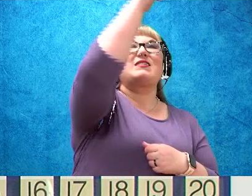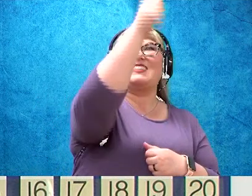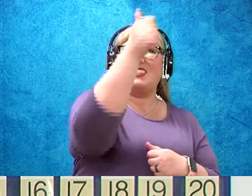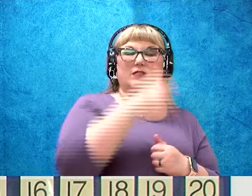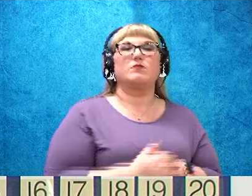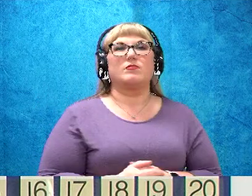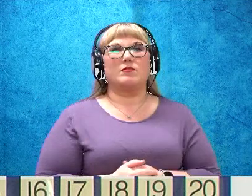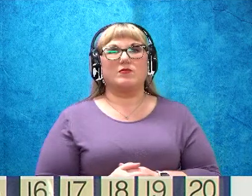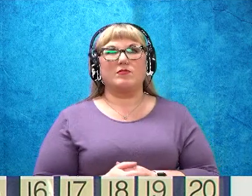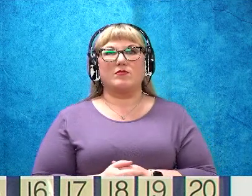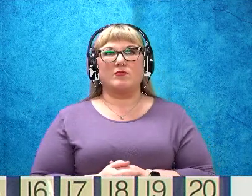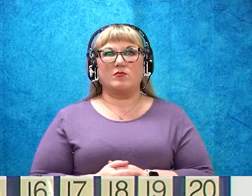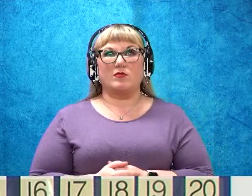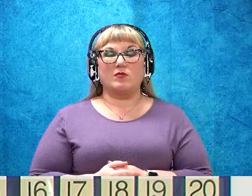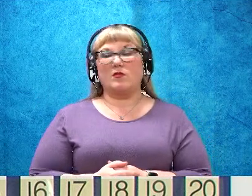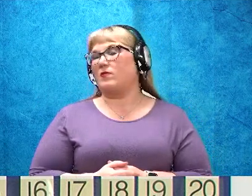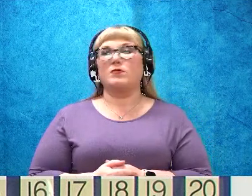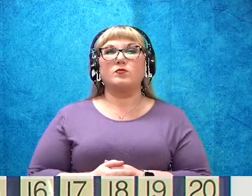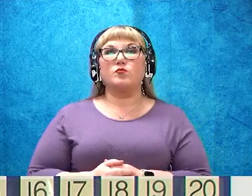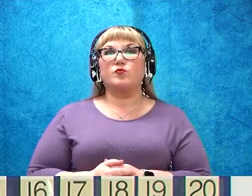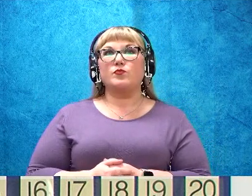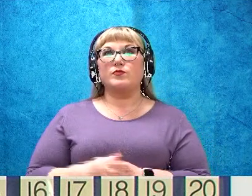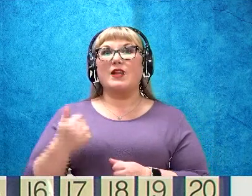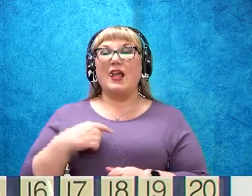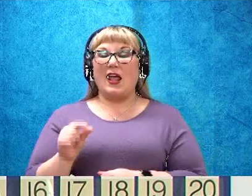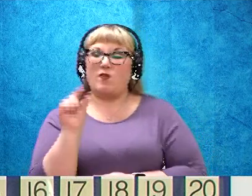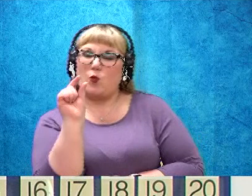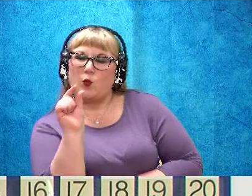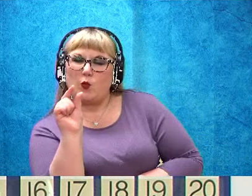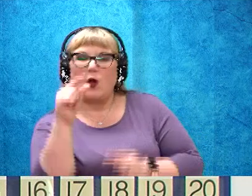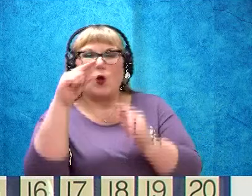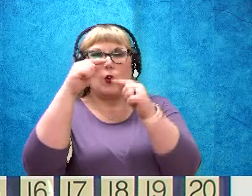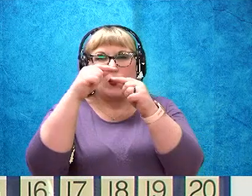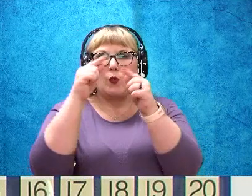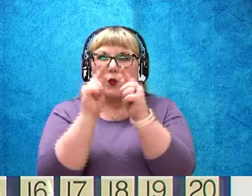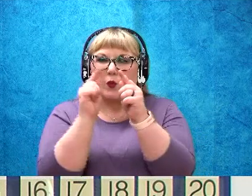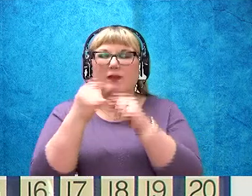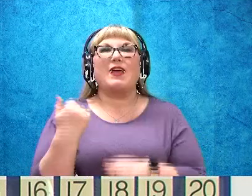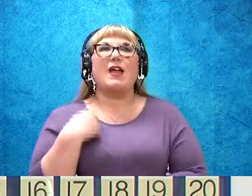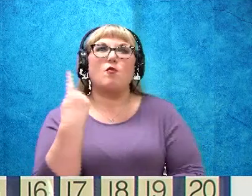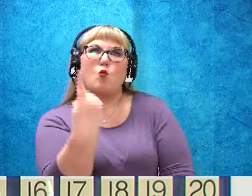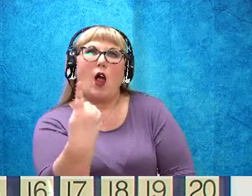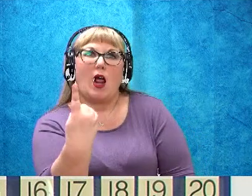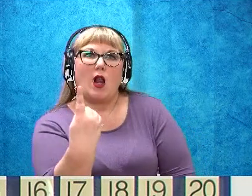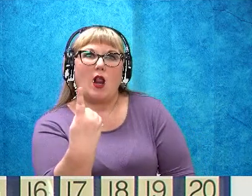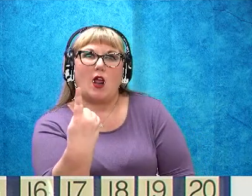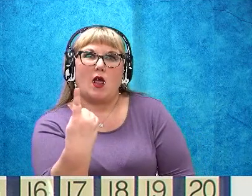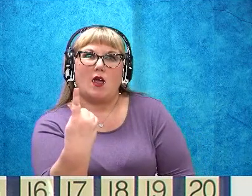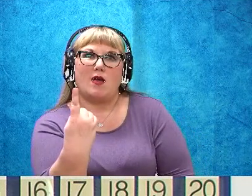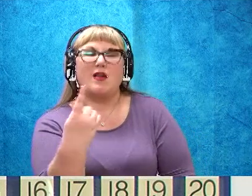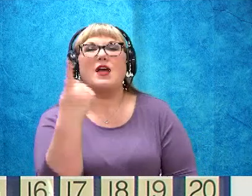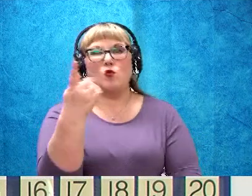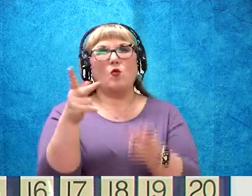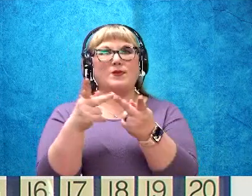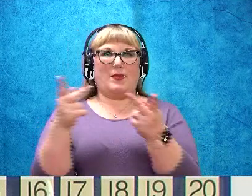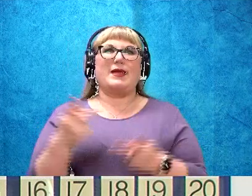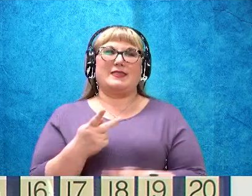the tens. We also have a cube. A cube stands for 1 and holds the ones